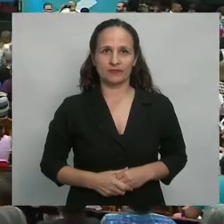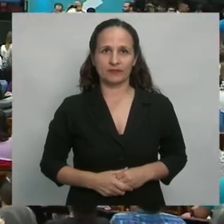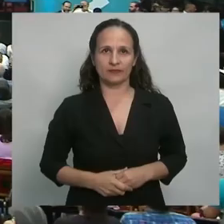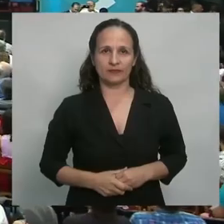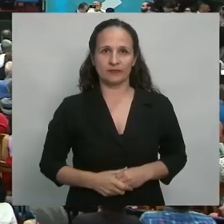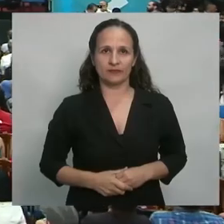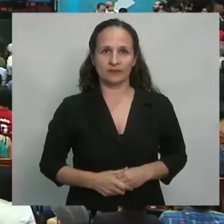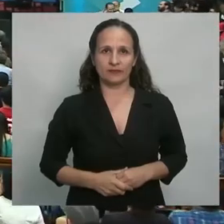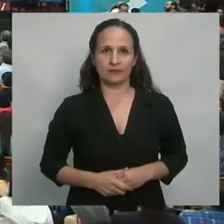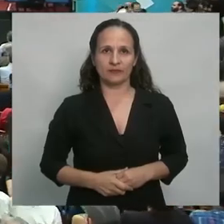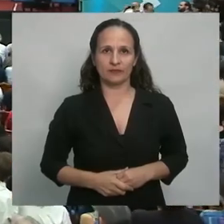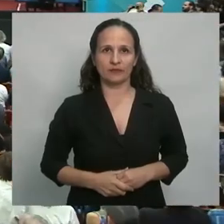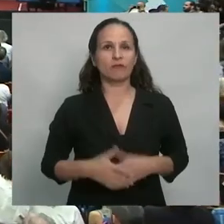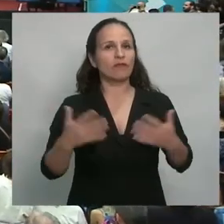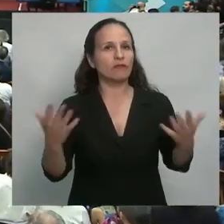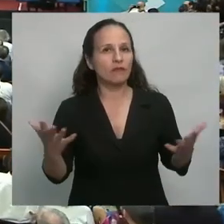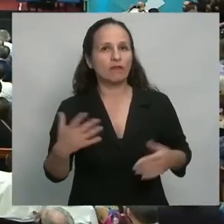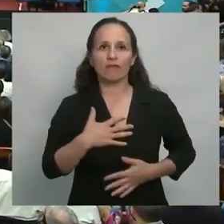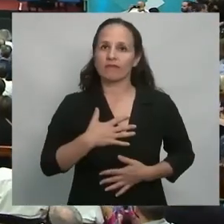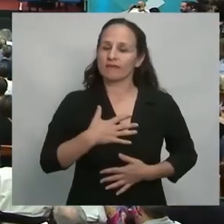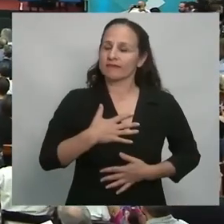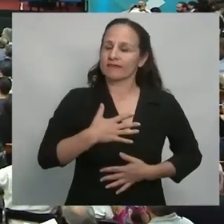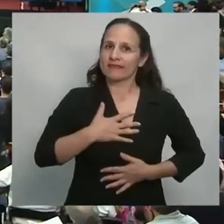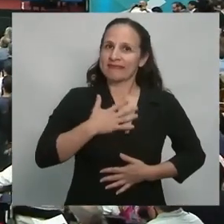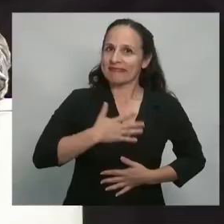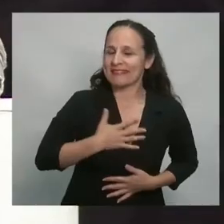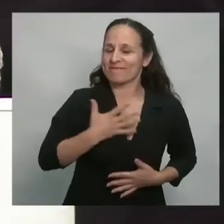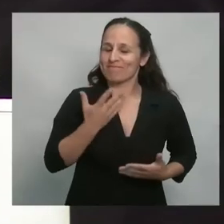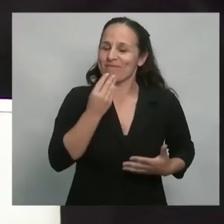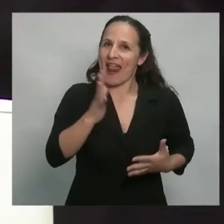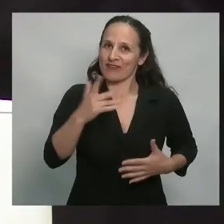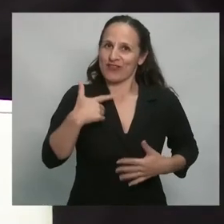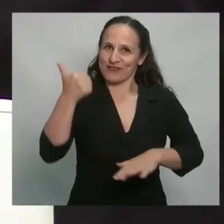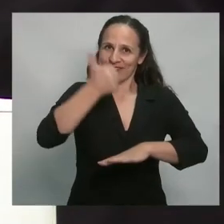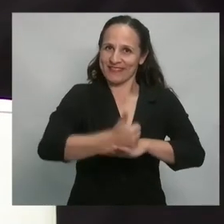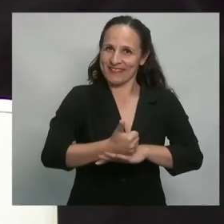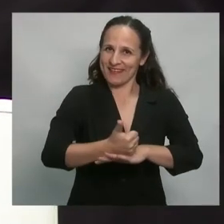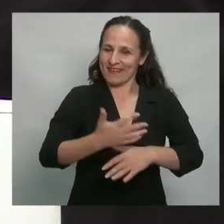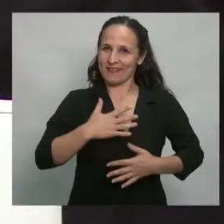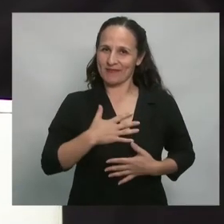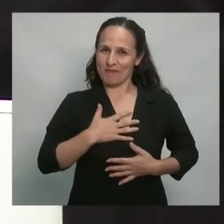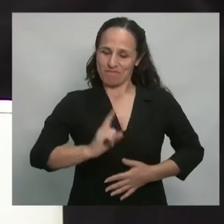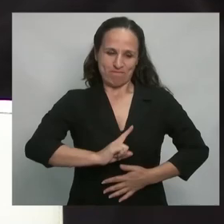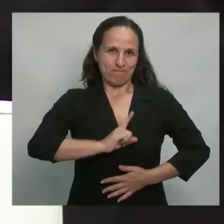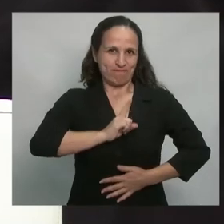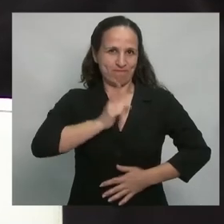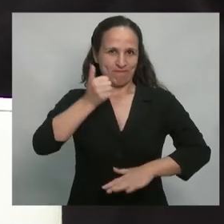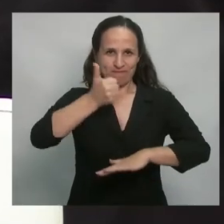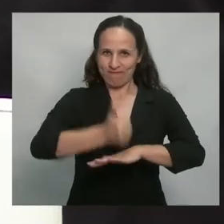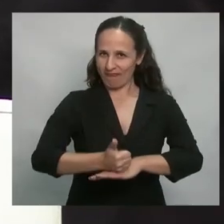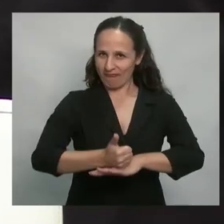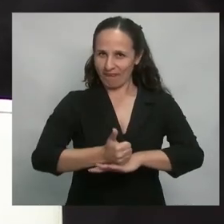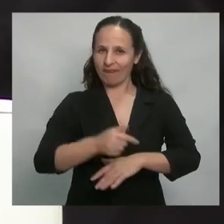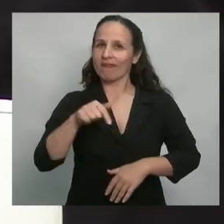It is wonderful to be with you all here today to accept this honor on behalf of the Arab Council for the Social